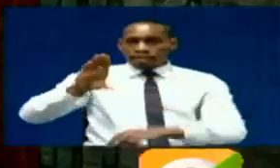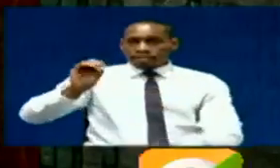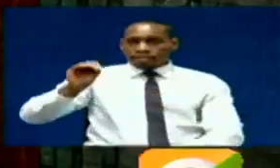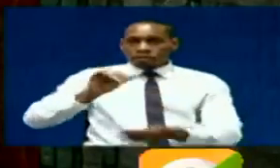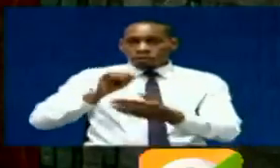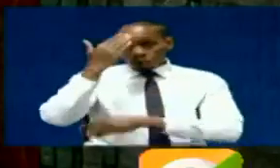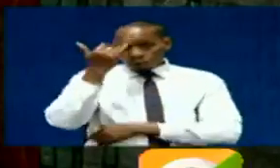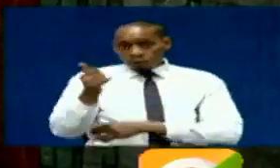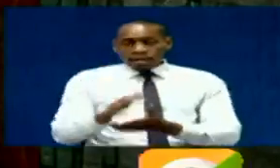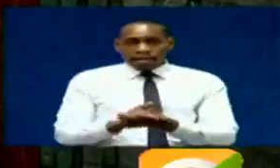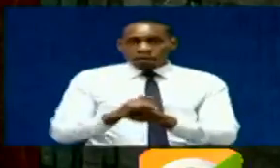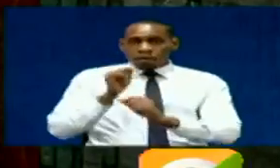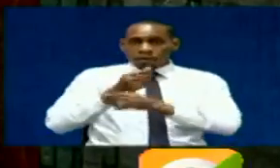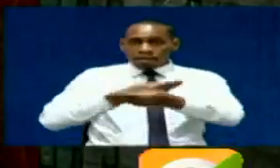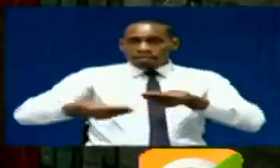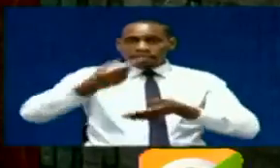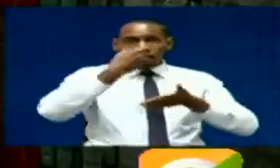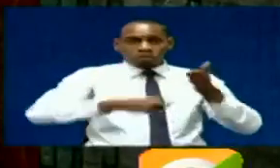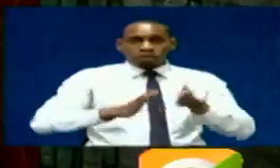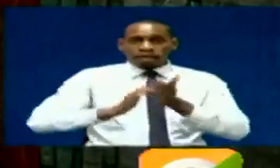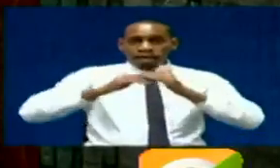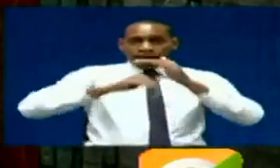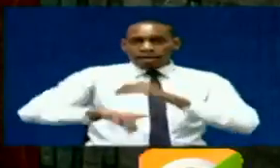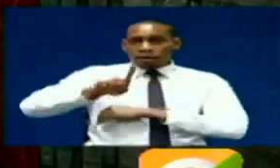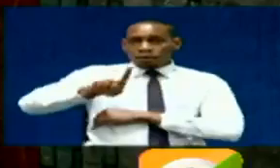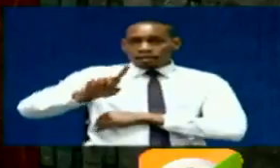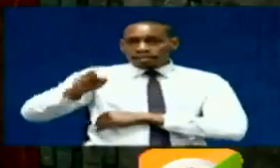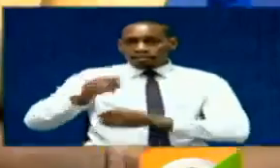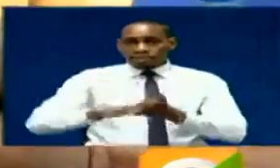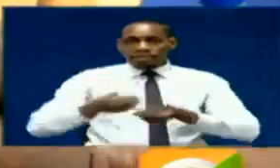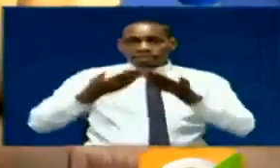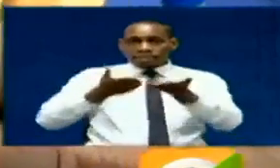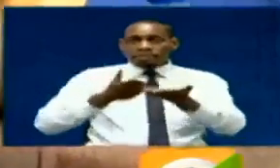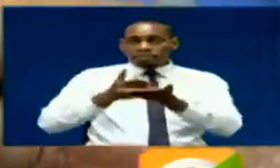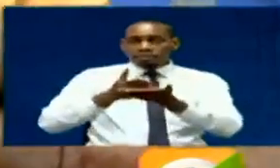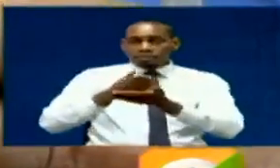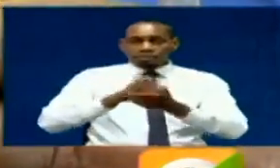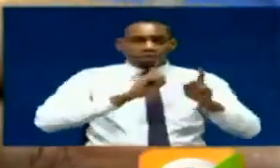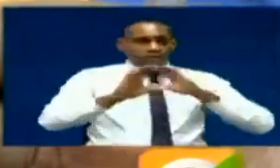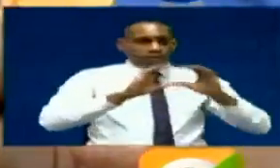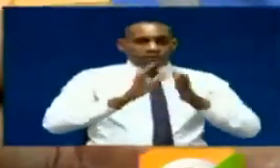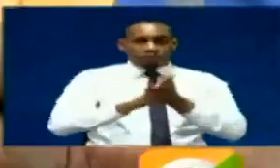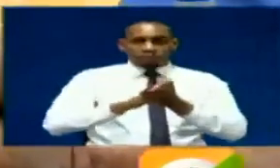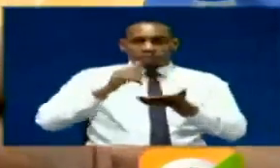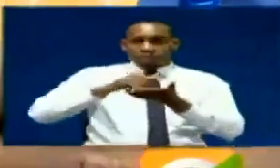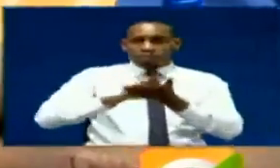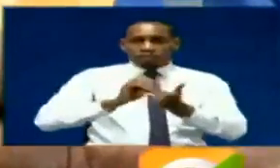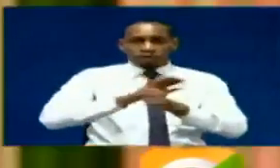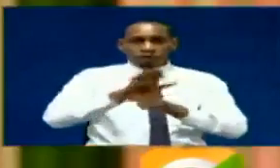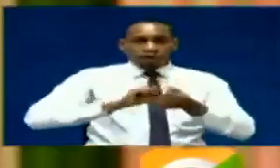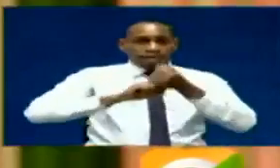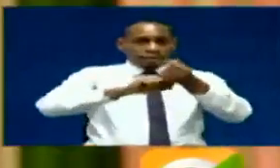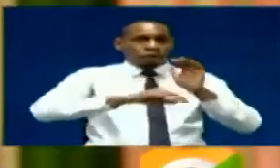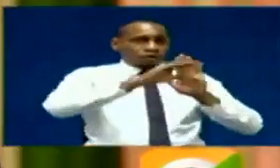was occasioned by the waiver of transaction fees of below 1,000 shillings granted by the firm as part of the country's COVID-19 stimulus